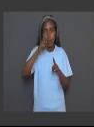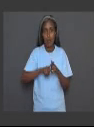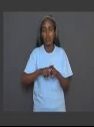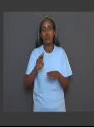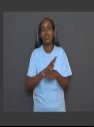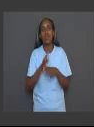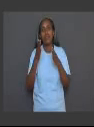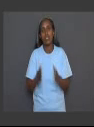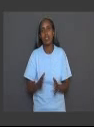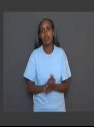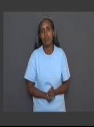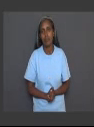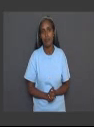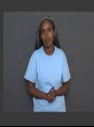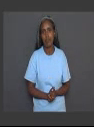investor.